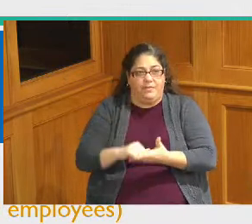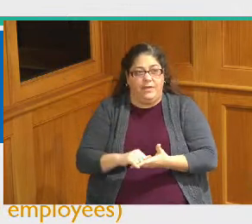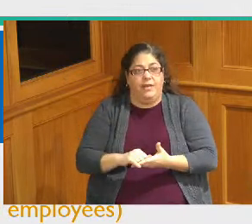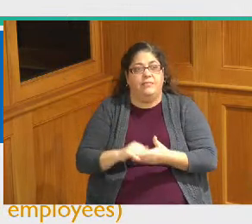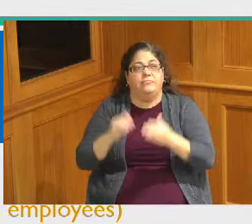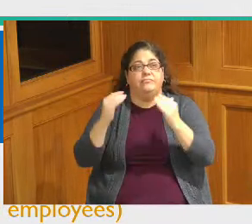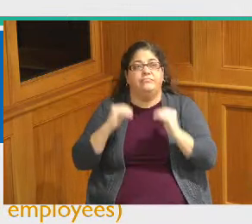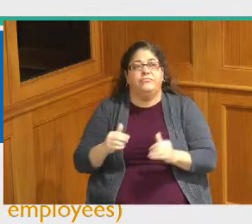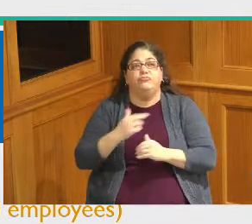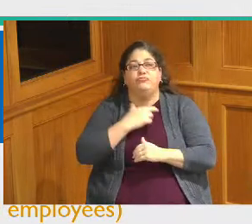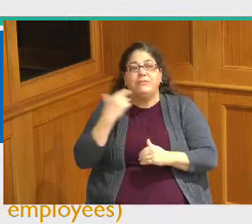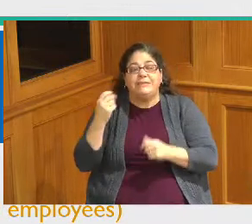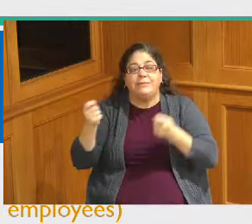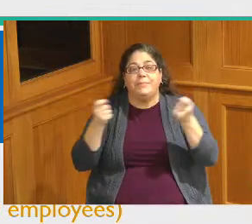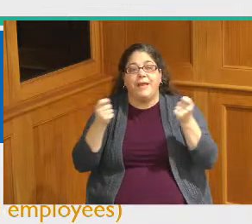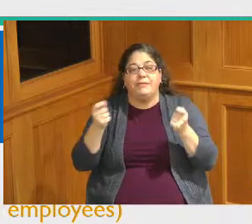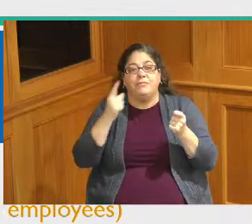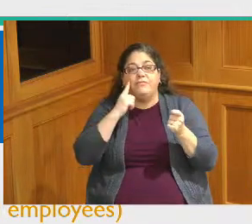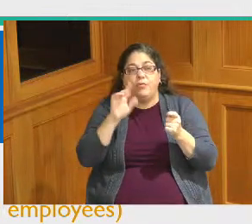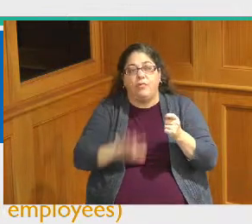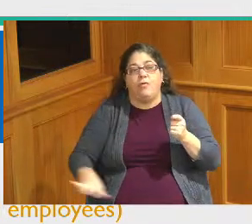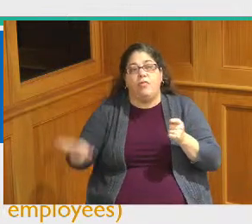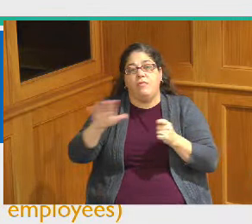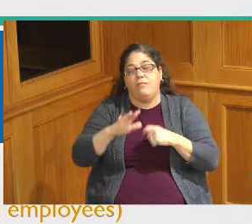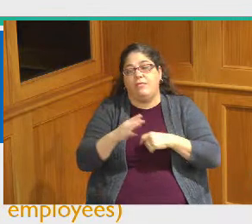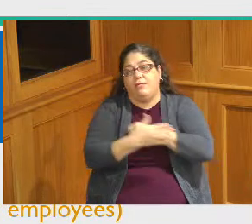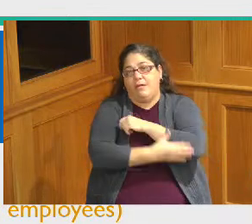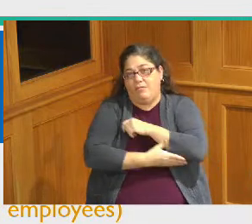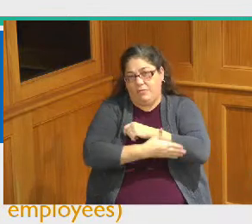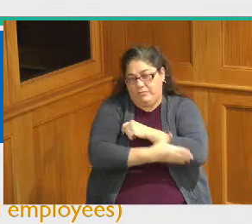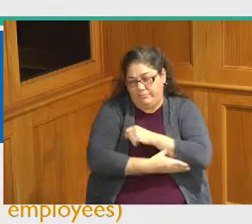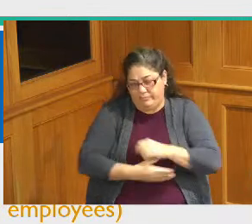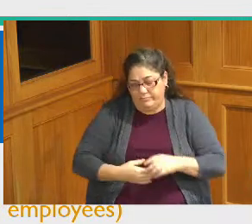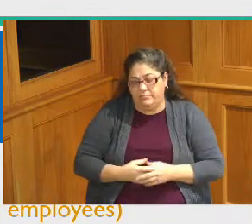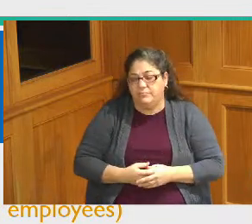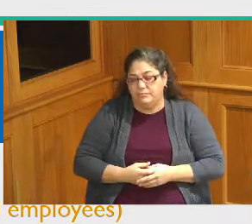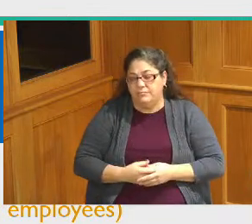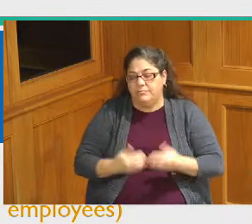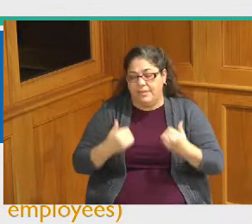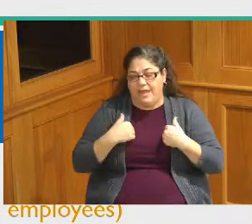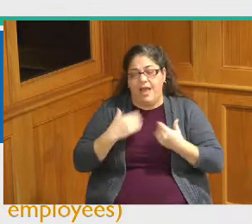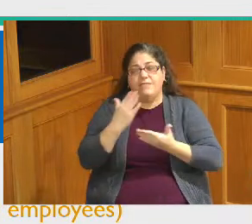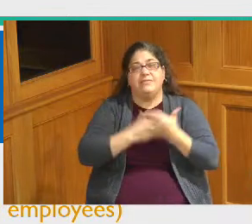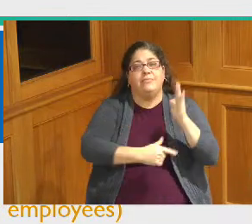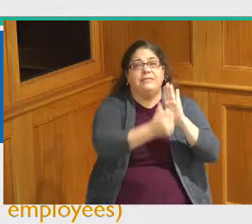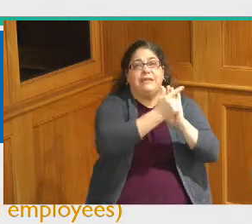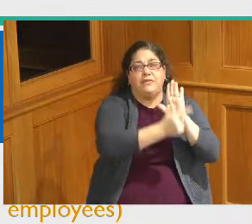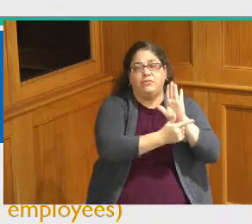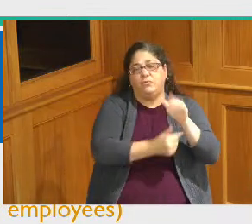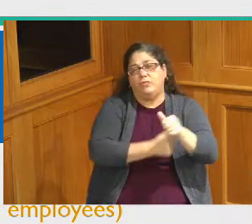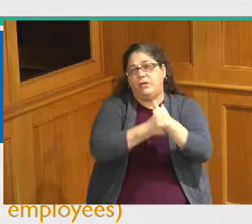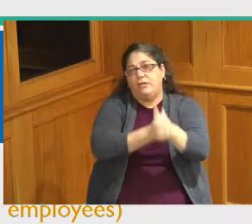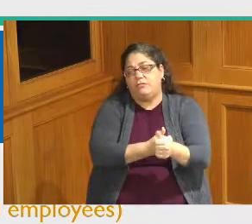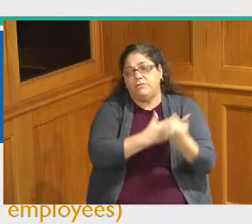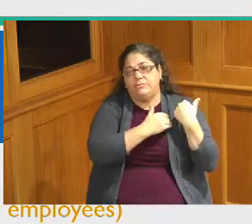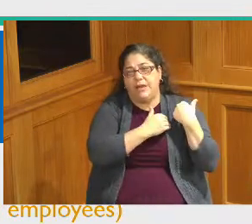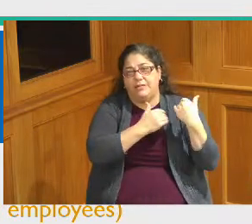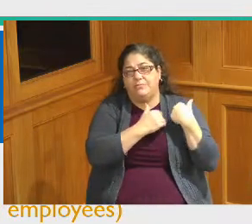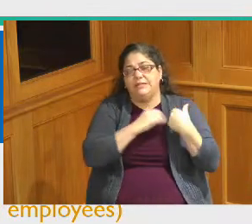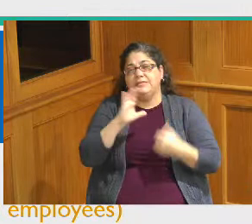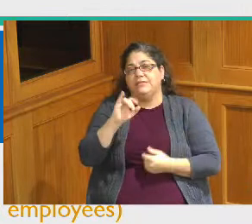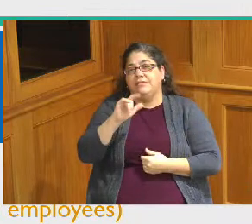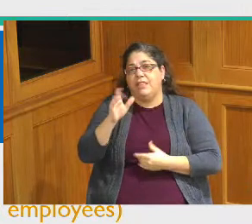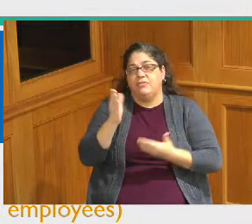risk management for the entire county. And we do have some statutory responsibilities on civil service